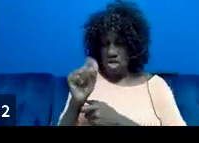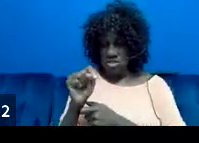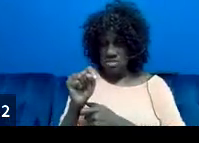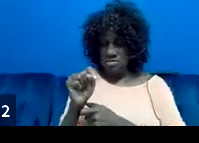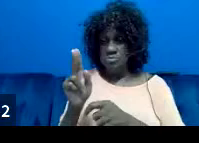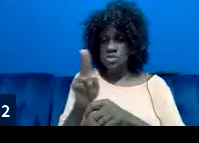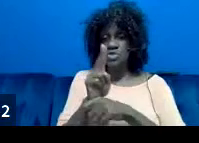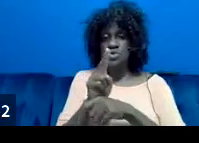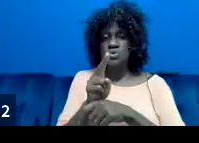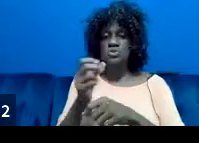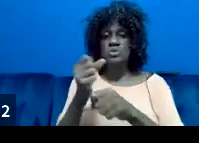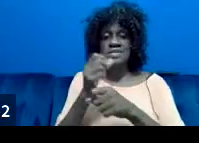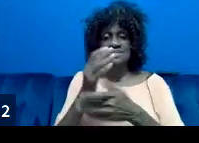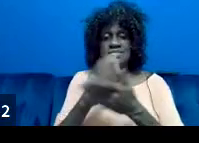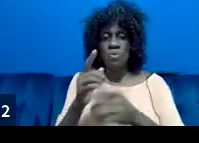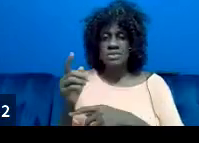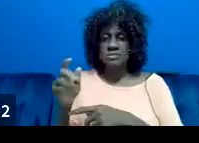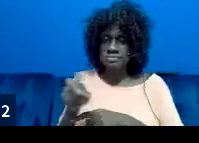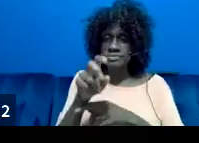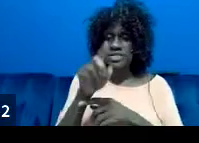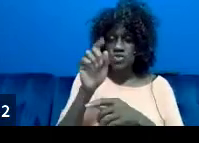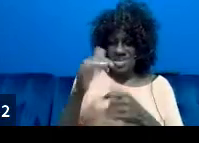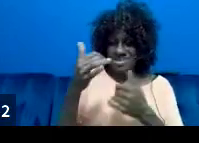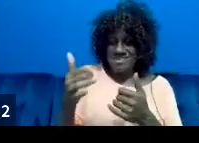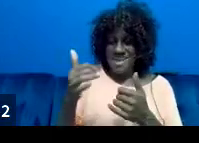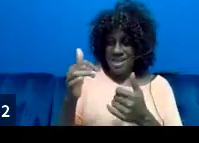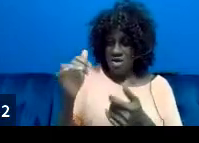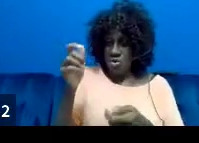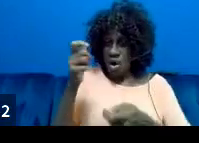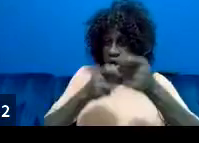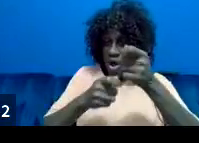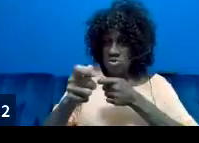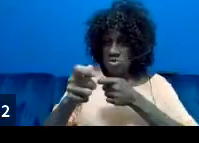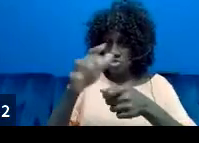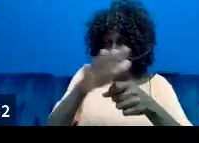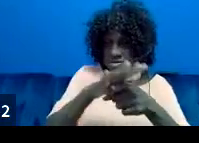somebody to that now altered primary function area.